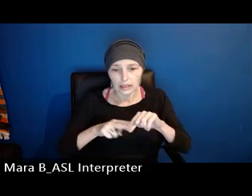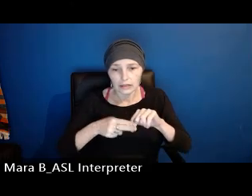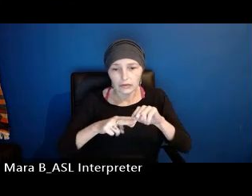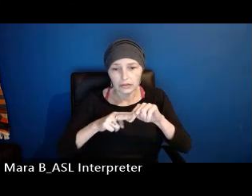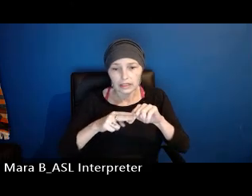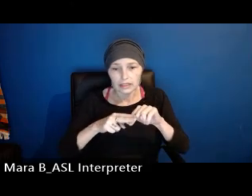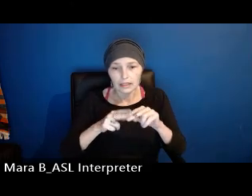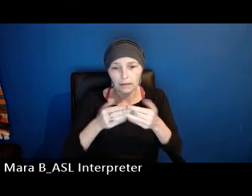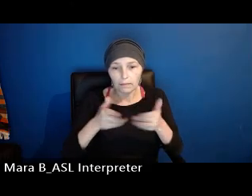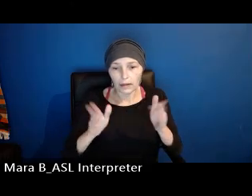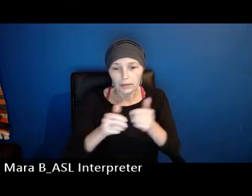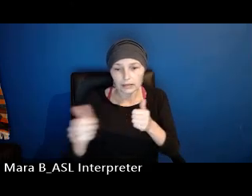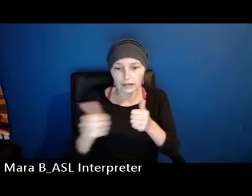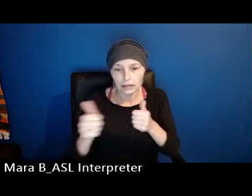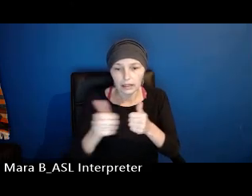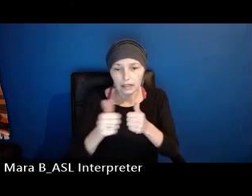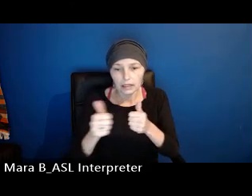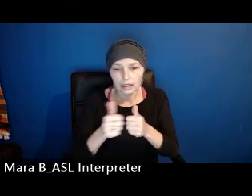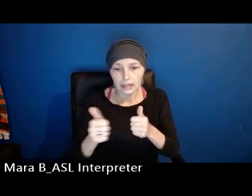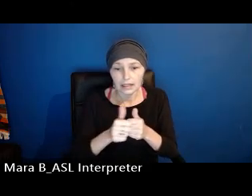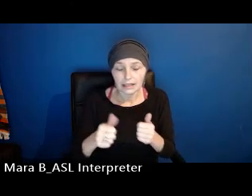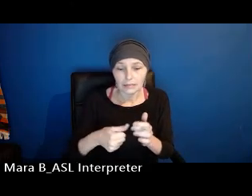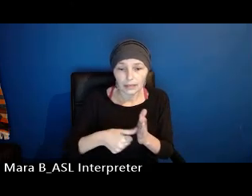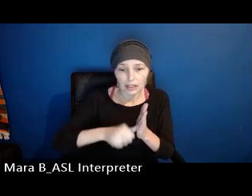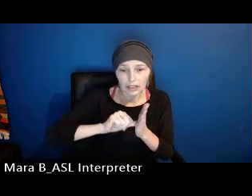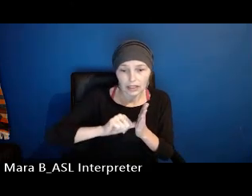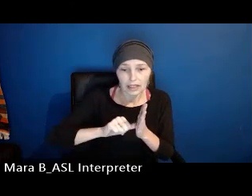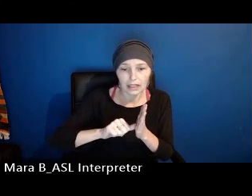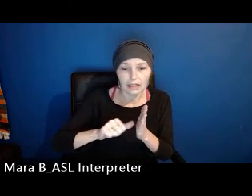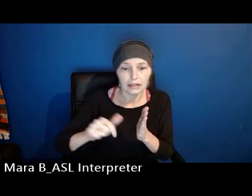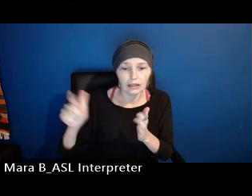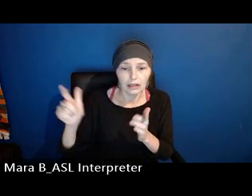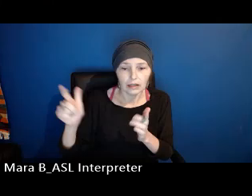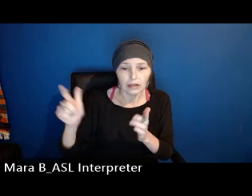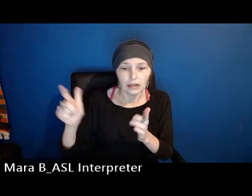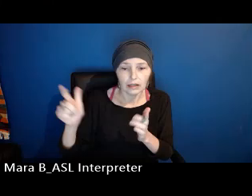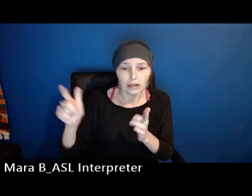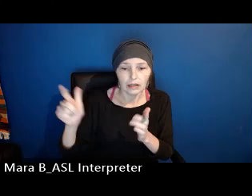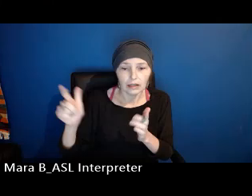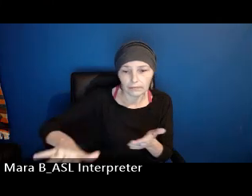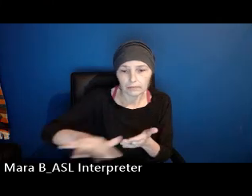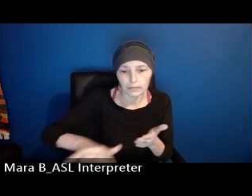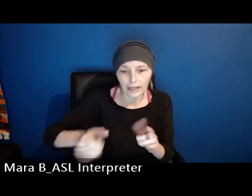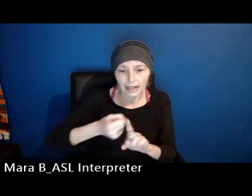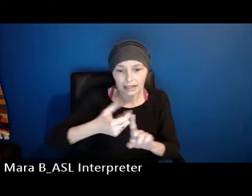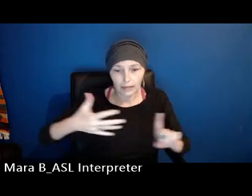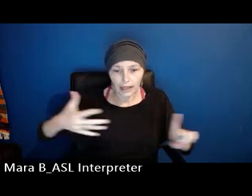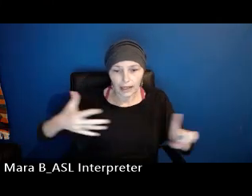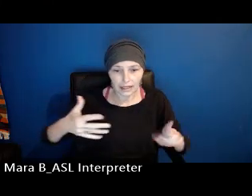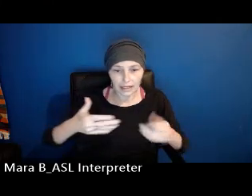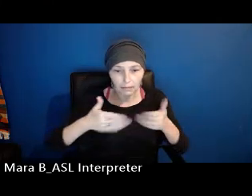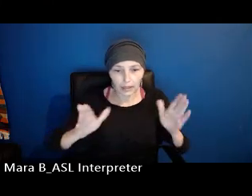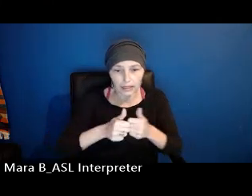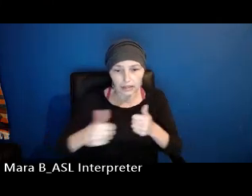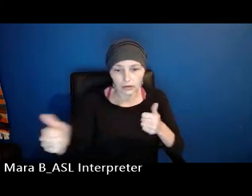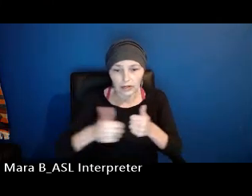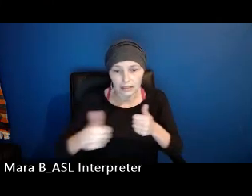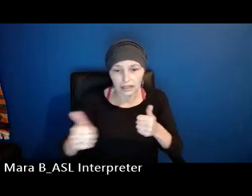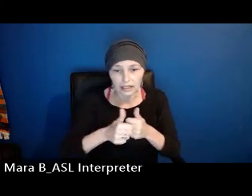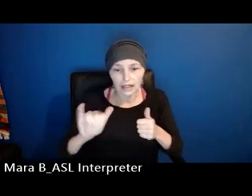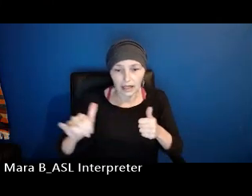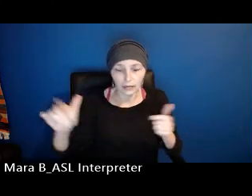in dense, low-income communities. Expanding and improving public transit would reduce vehicle